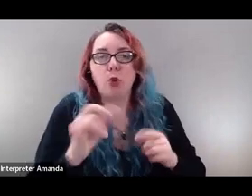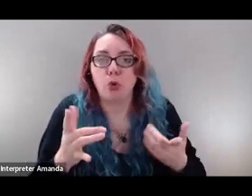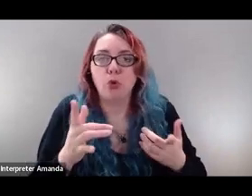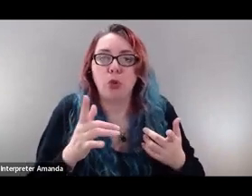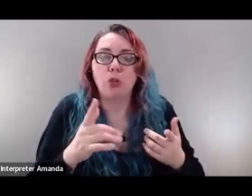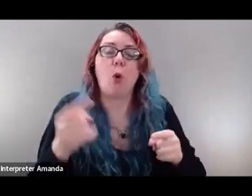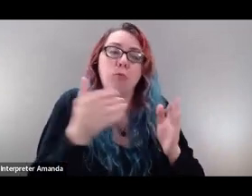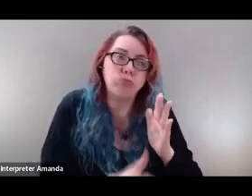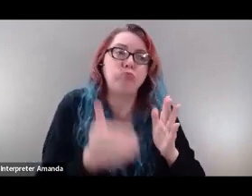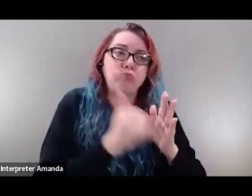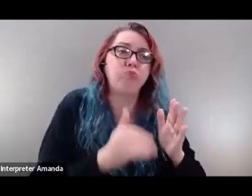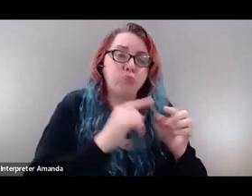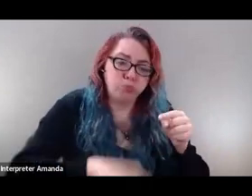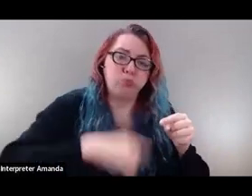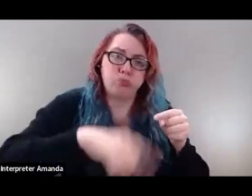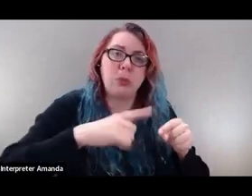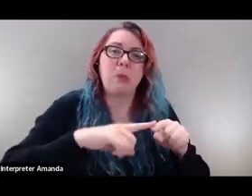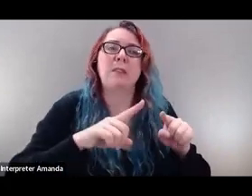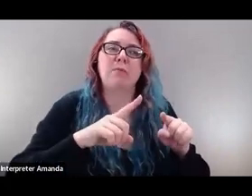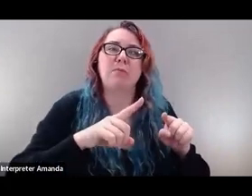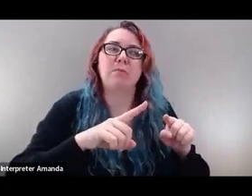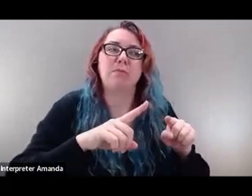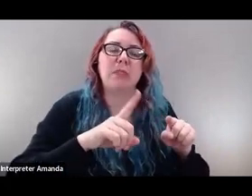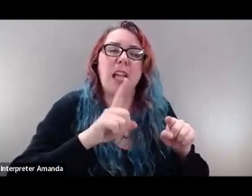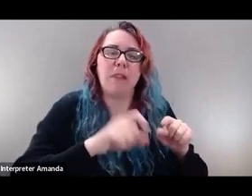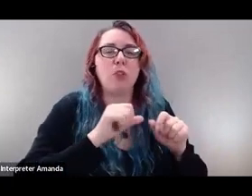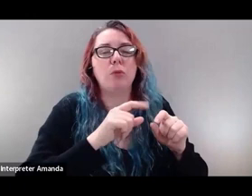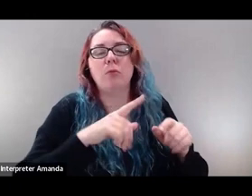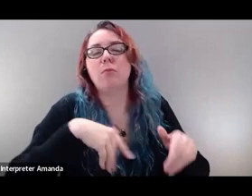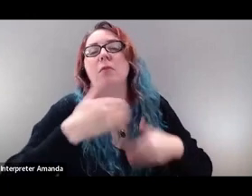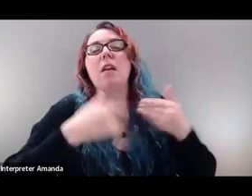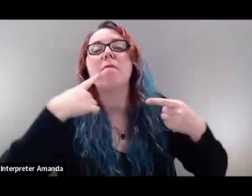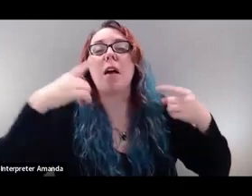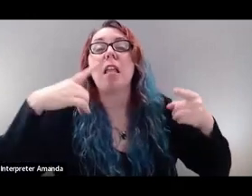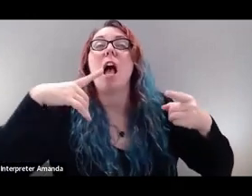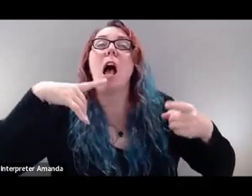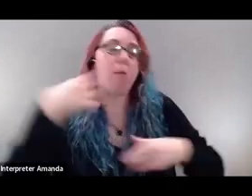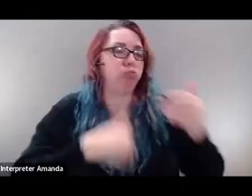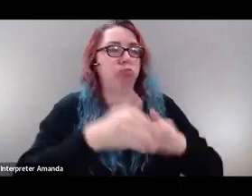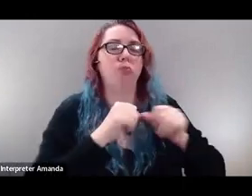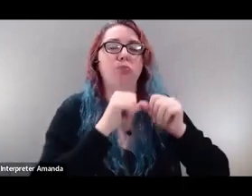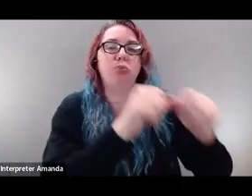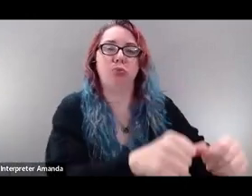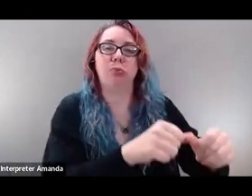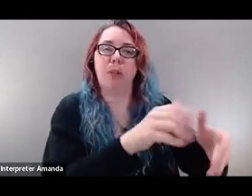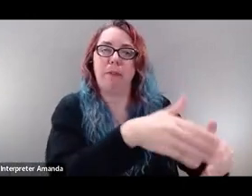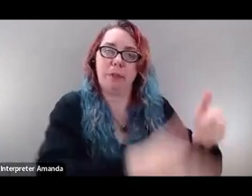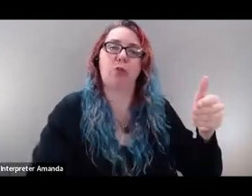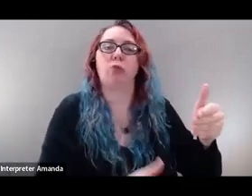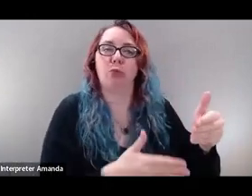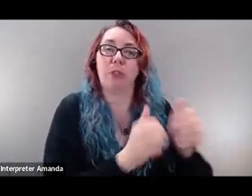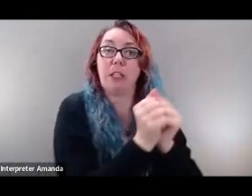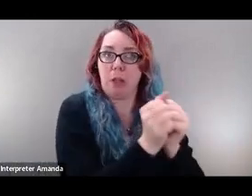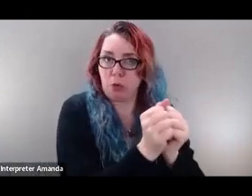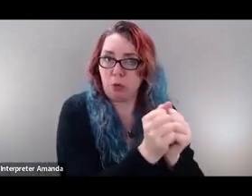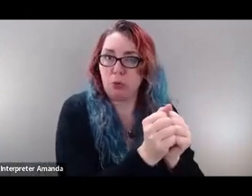those disruptions and with that space where everyone can come to develop that shared goal together that then let us move forward in that. So